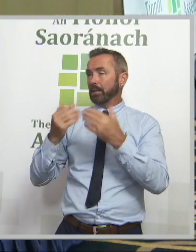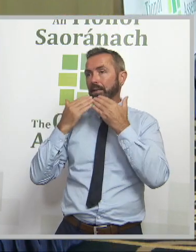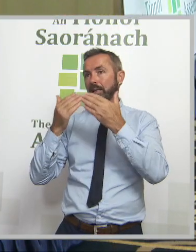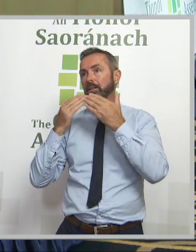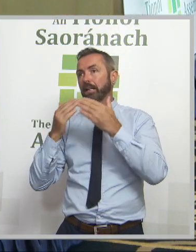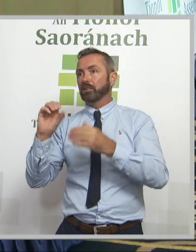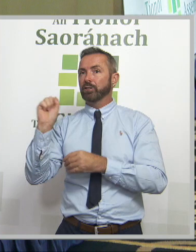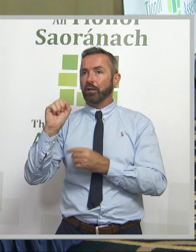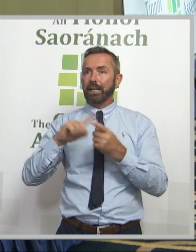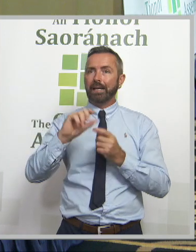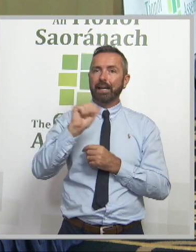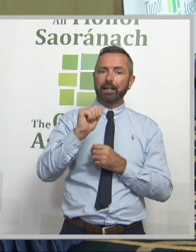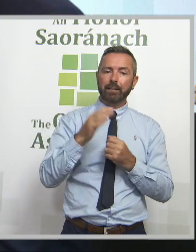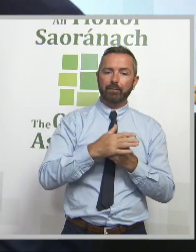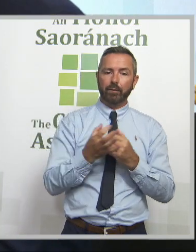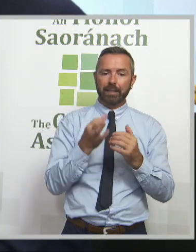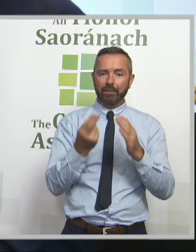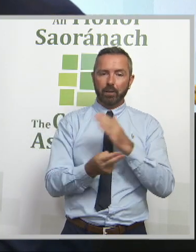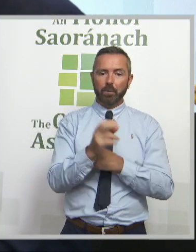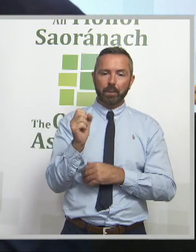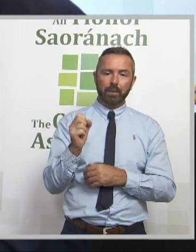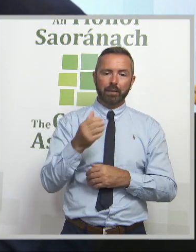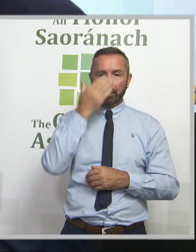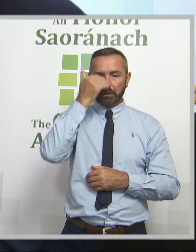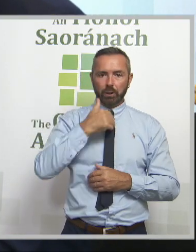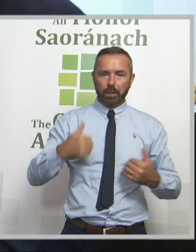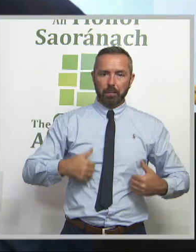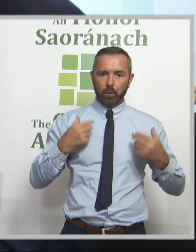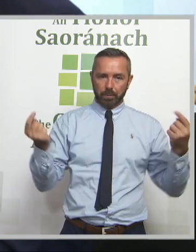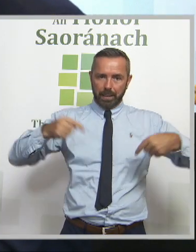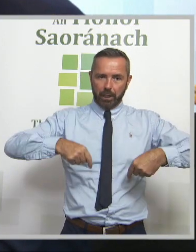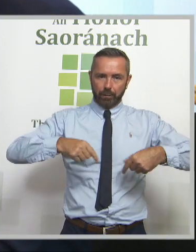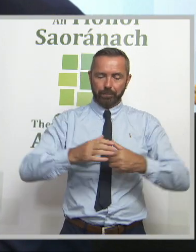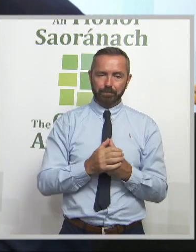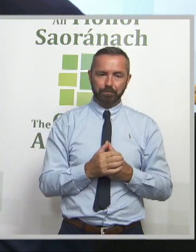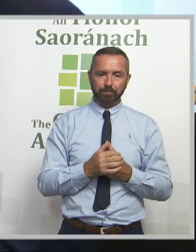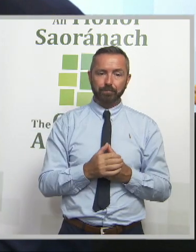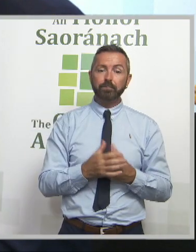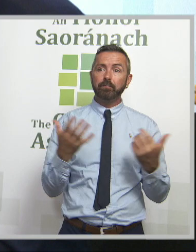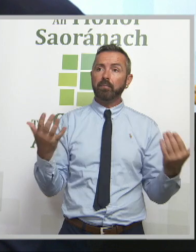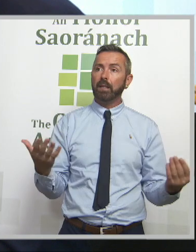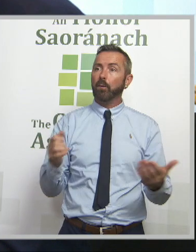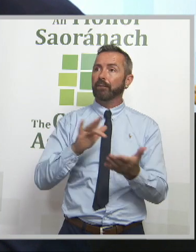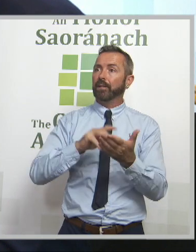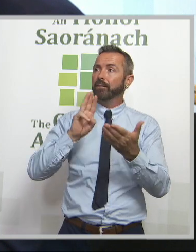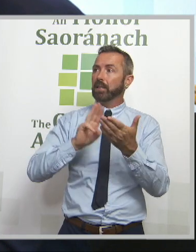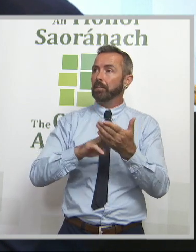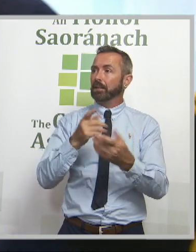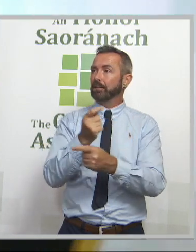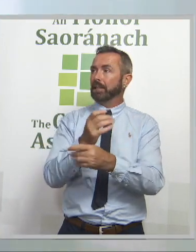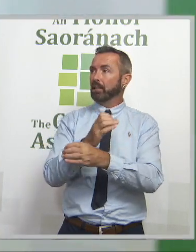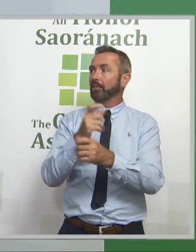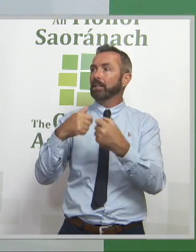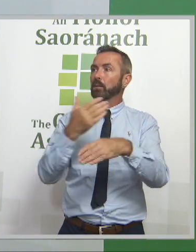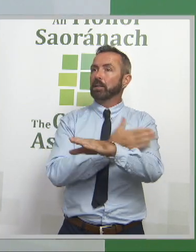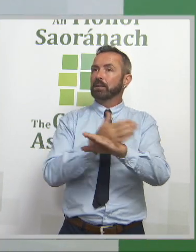for Shirley and Andy for giving up their Sunday morning to be here with us as well. We're going to take 15 minutes and we'll start our next